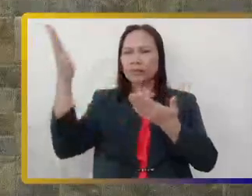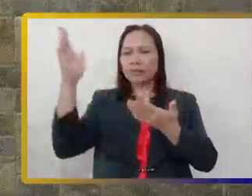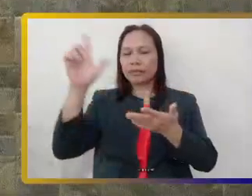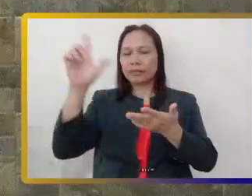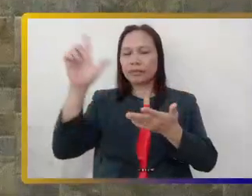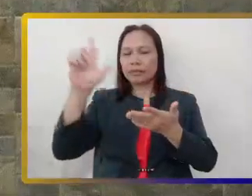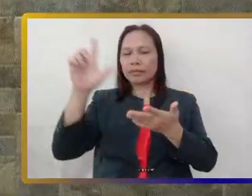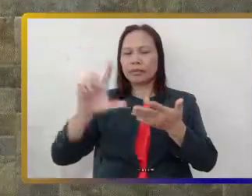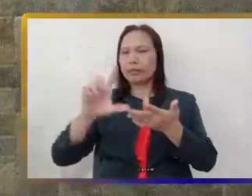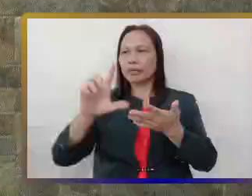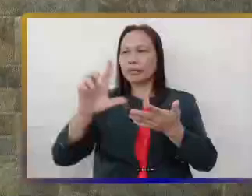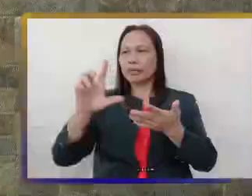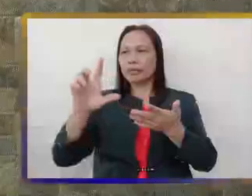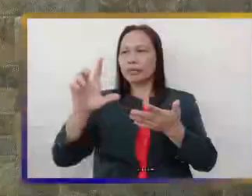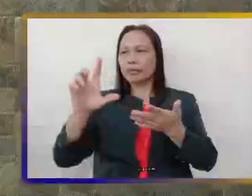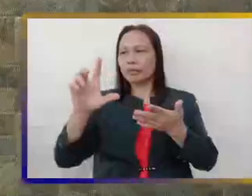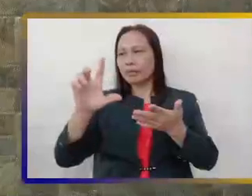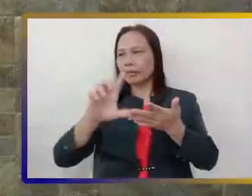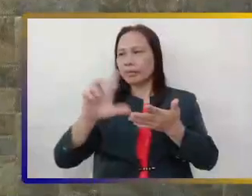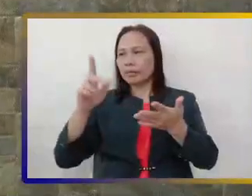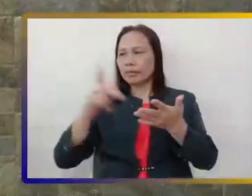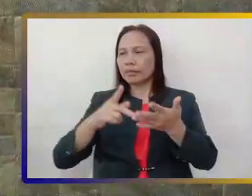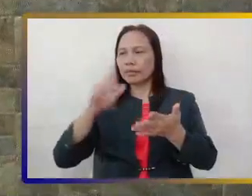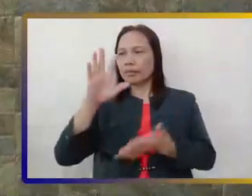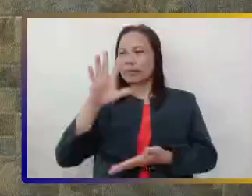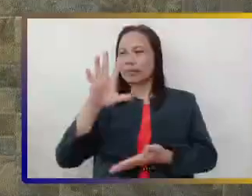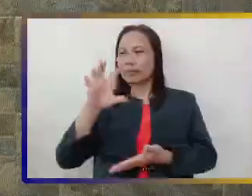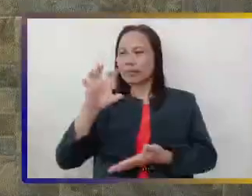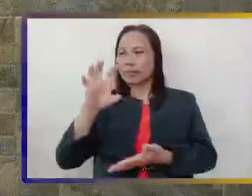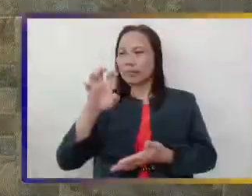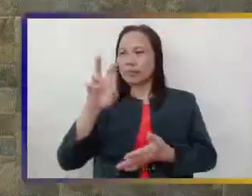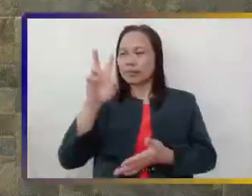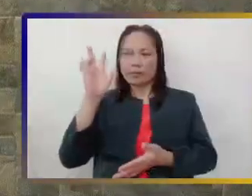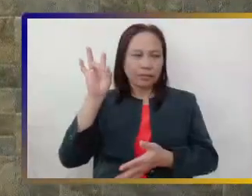15 157 Are you still following